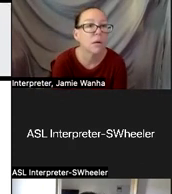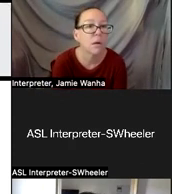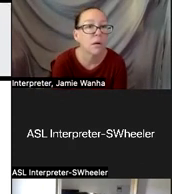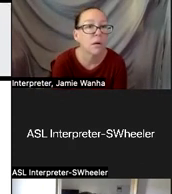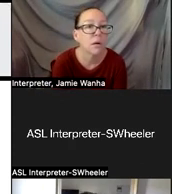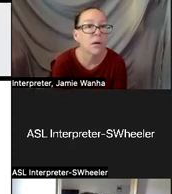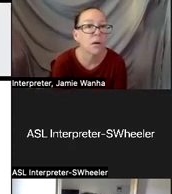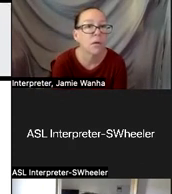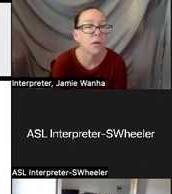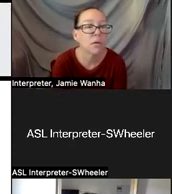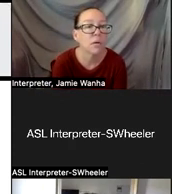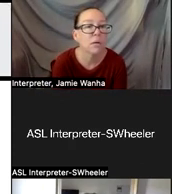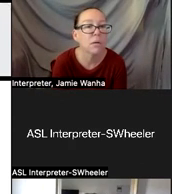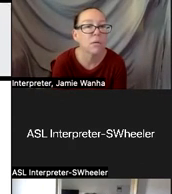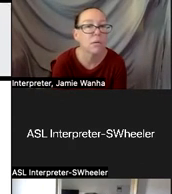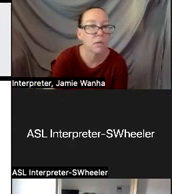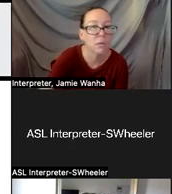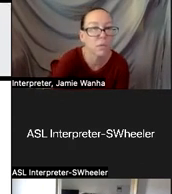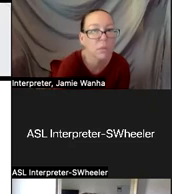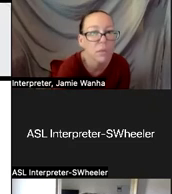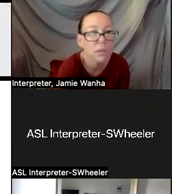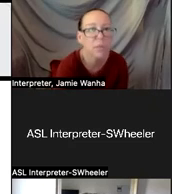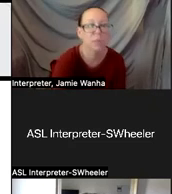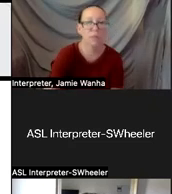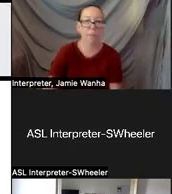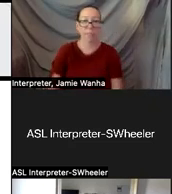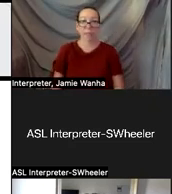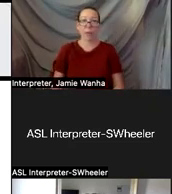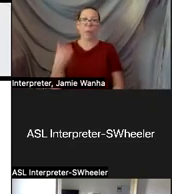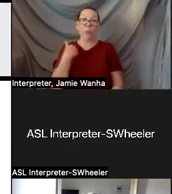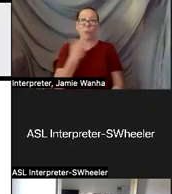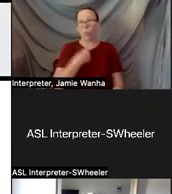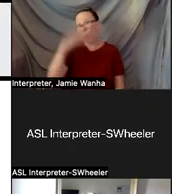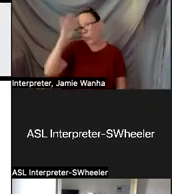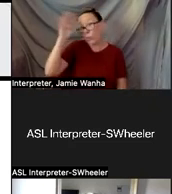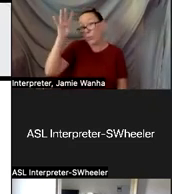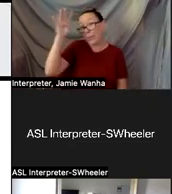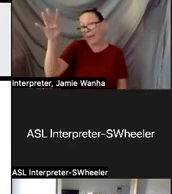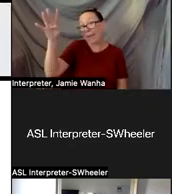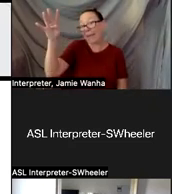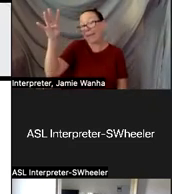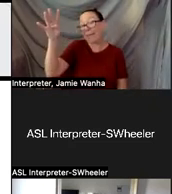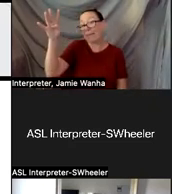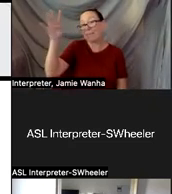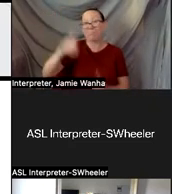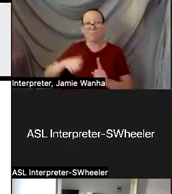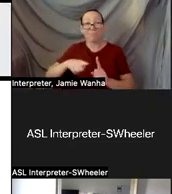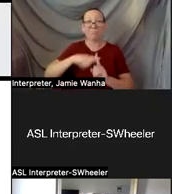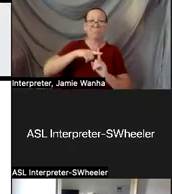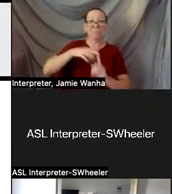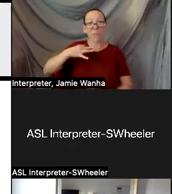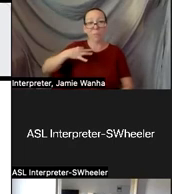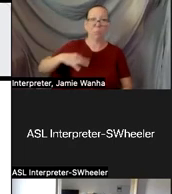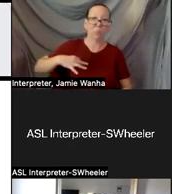And so to make it more engaging, we created an incentive to have a